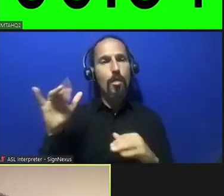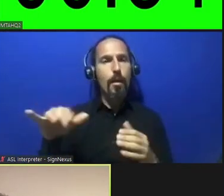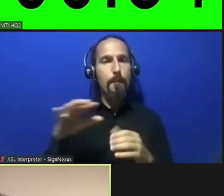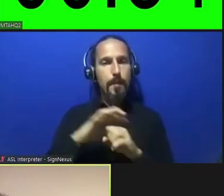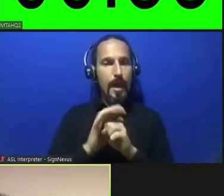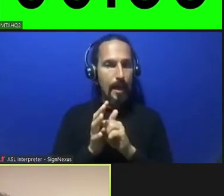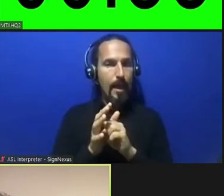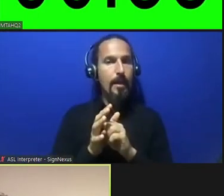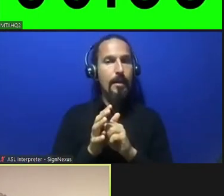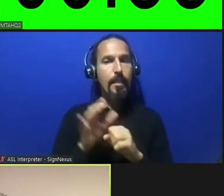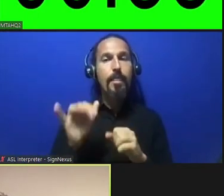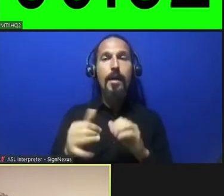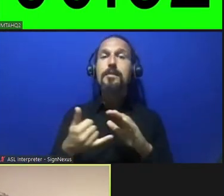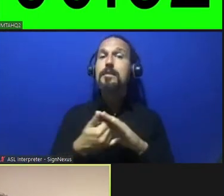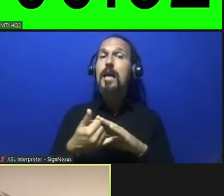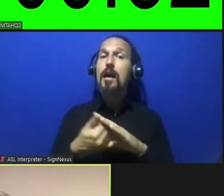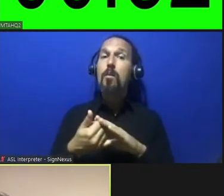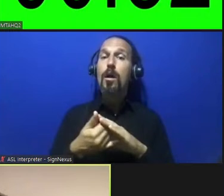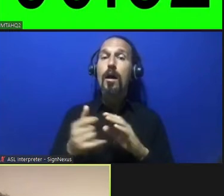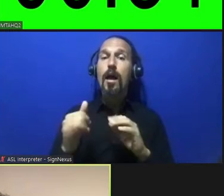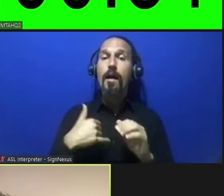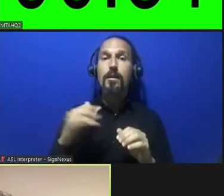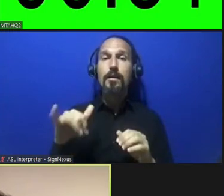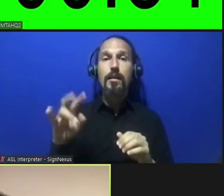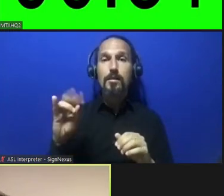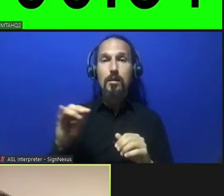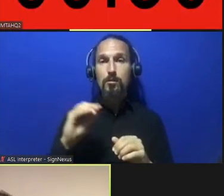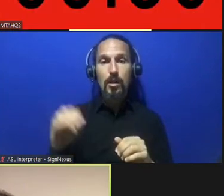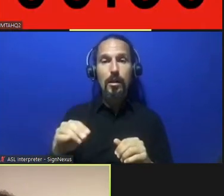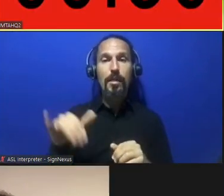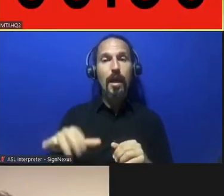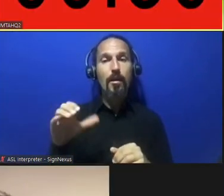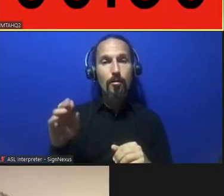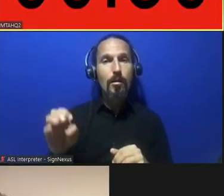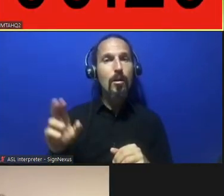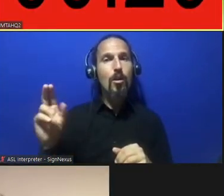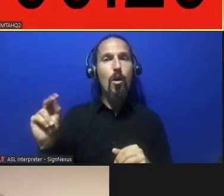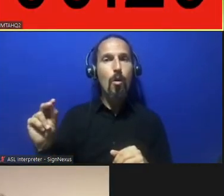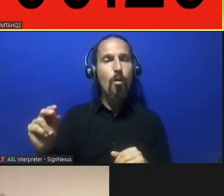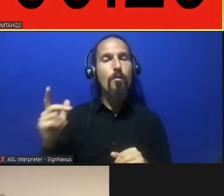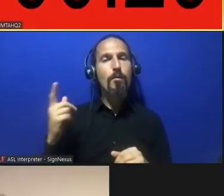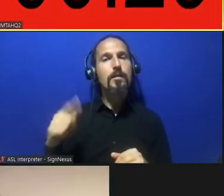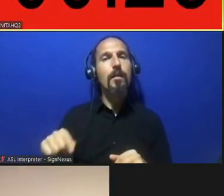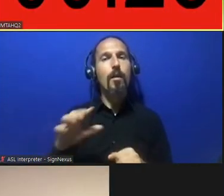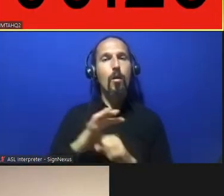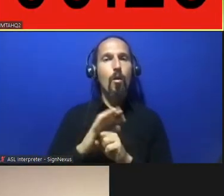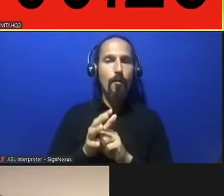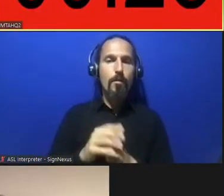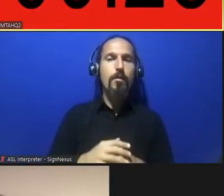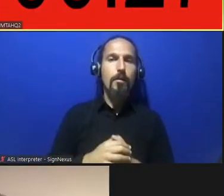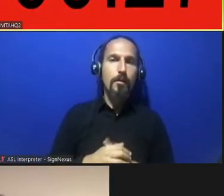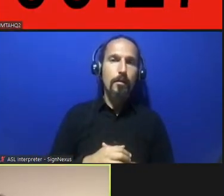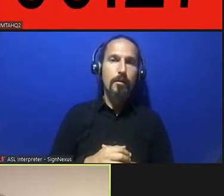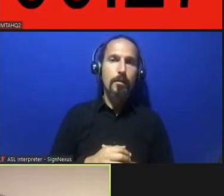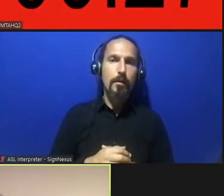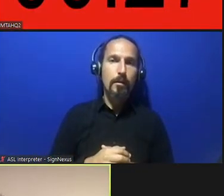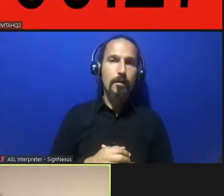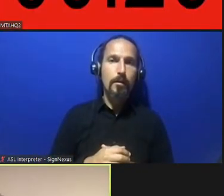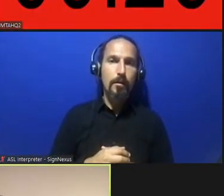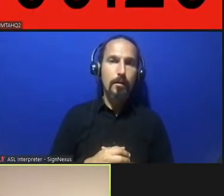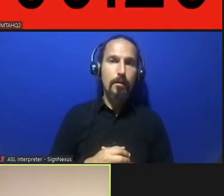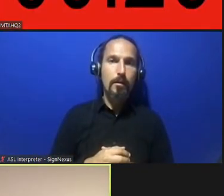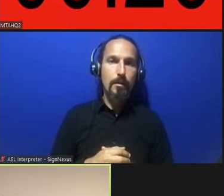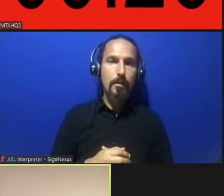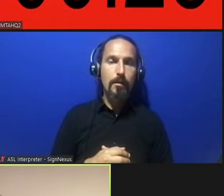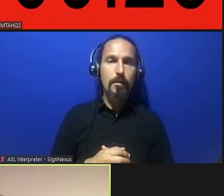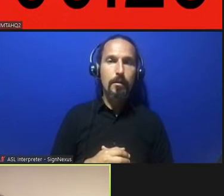is the subway system has 70 percent that's also not cause of crime that's cause of creating so in sum i